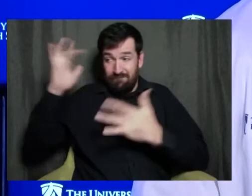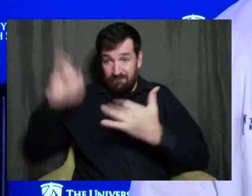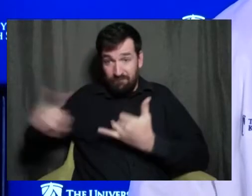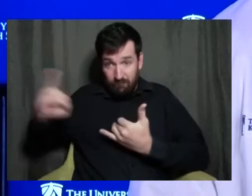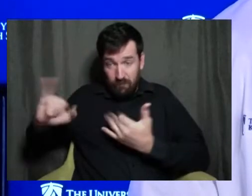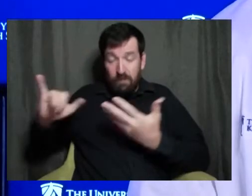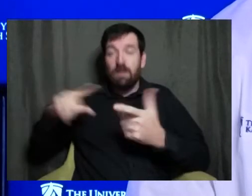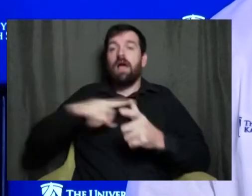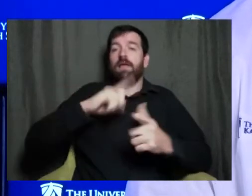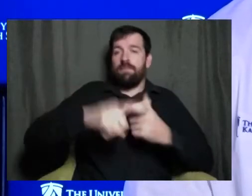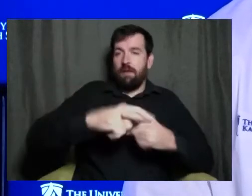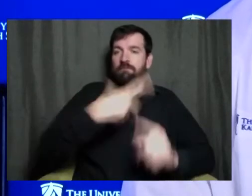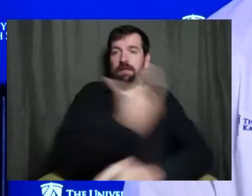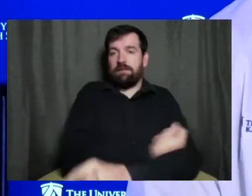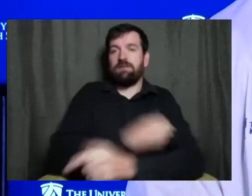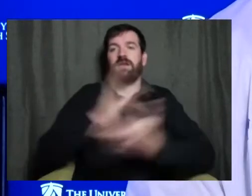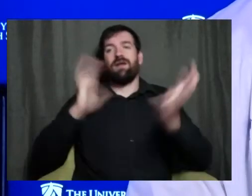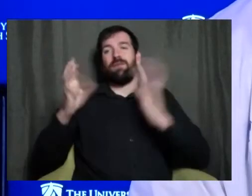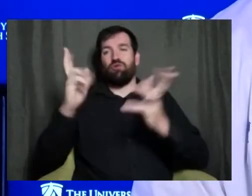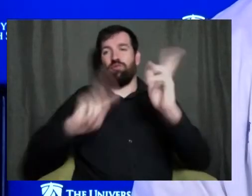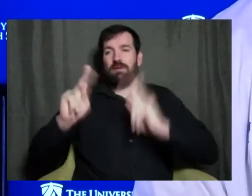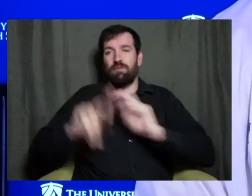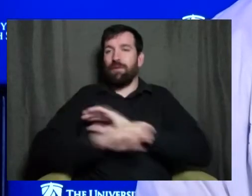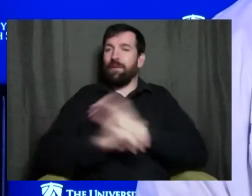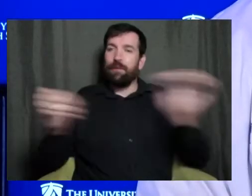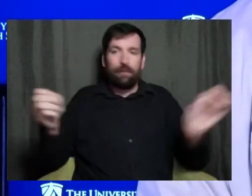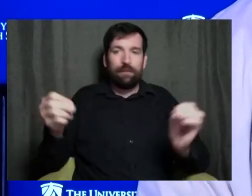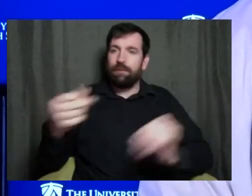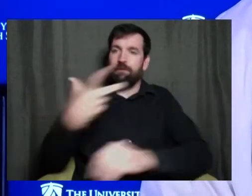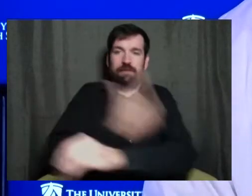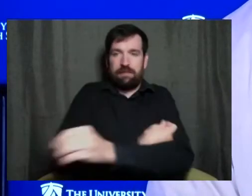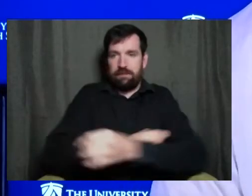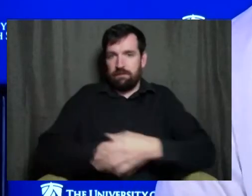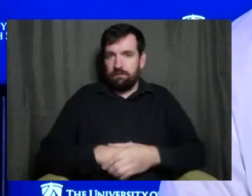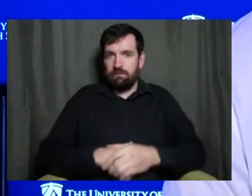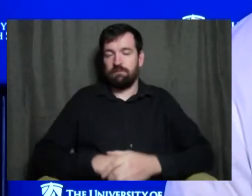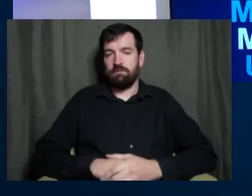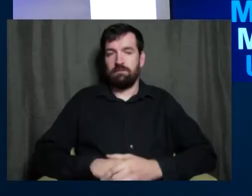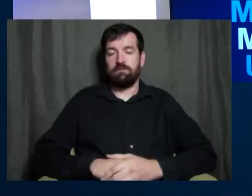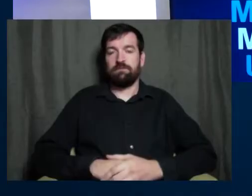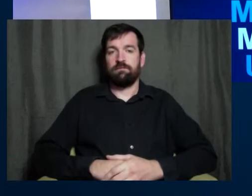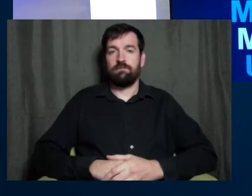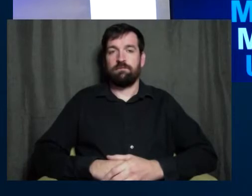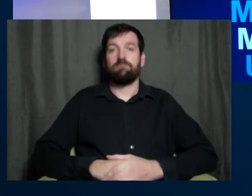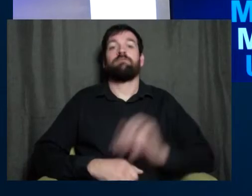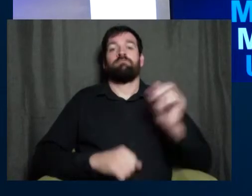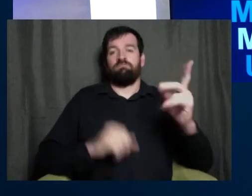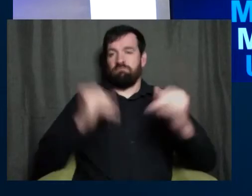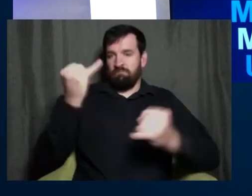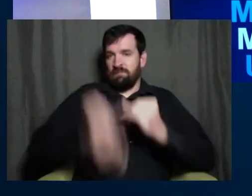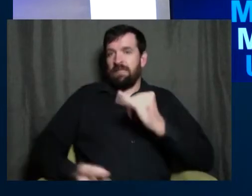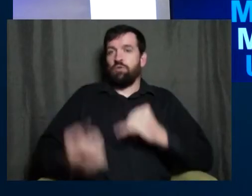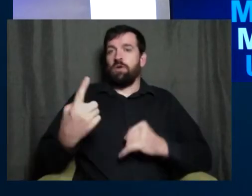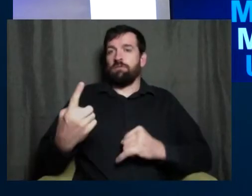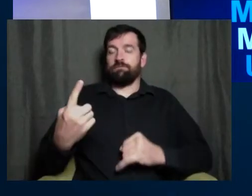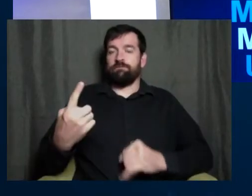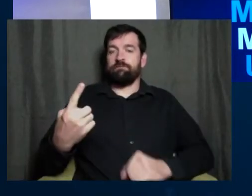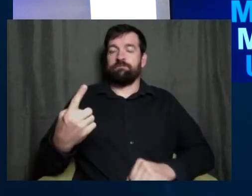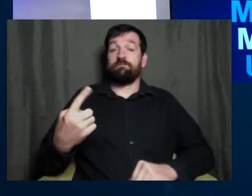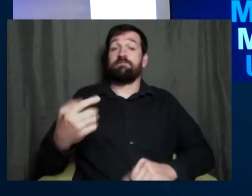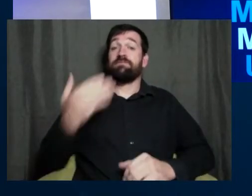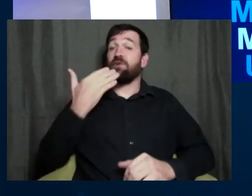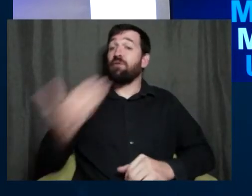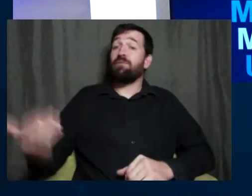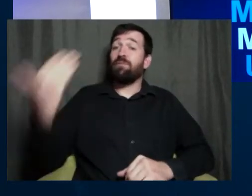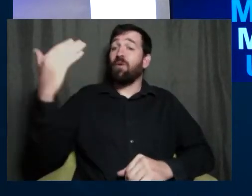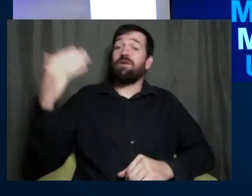to those people that only had that mild infection and recovered pretty easily. Okay, last question is going to Deb. Good morning to you. What about